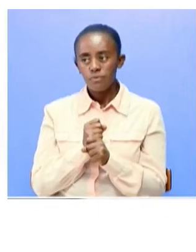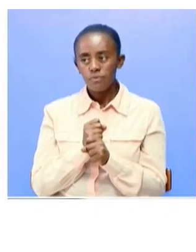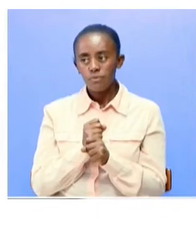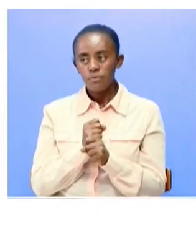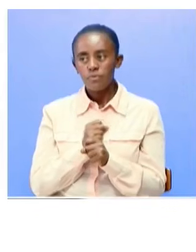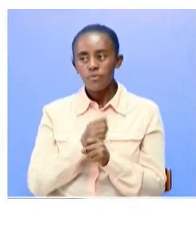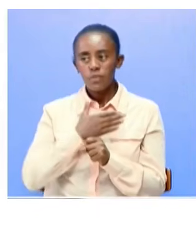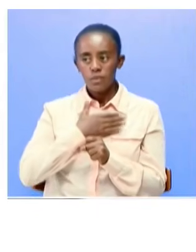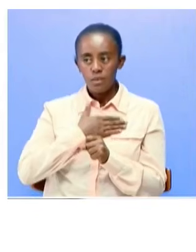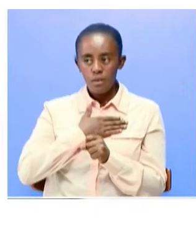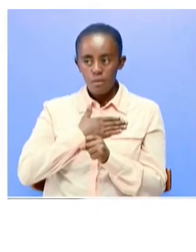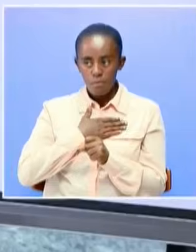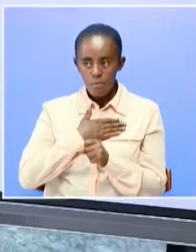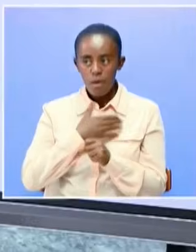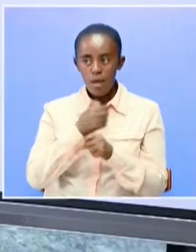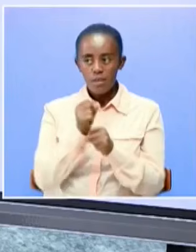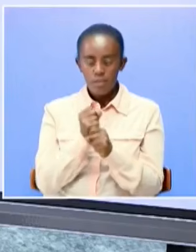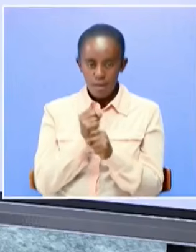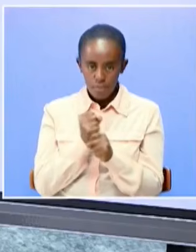My assignment.